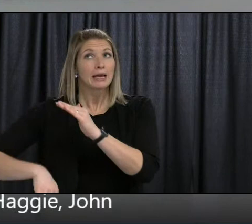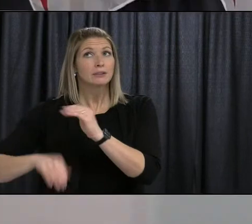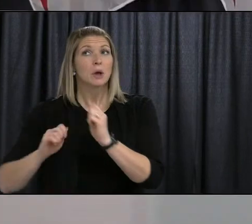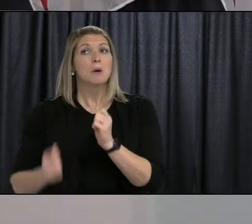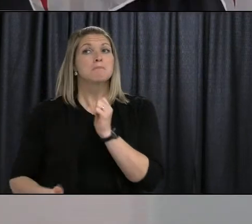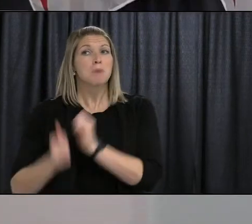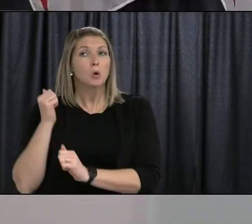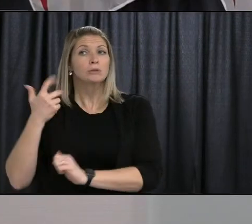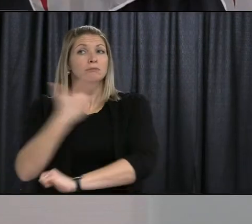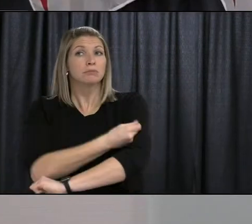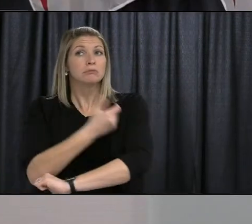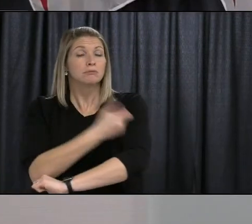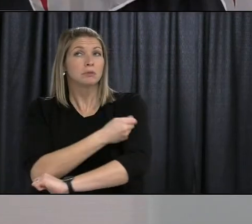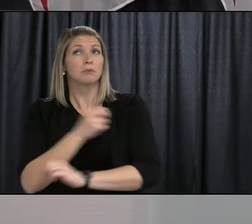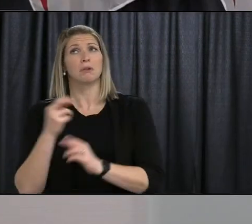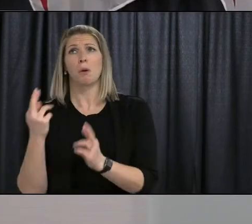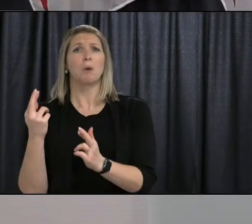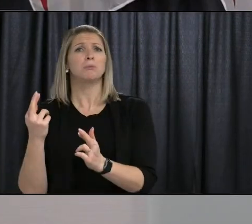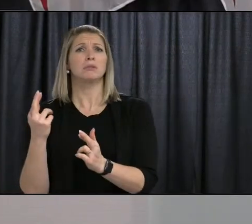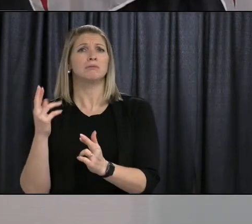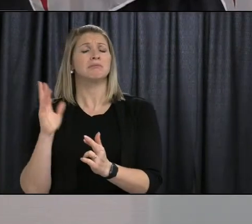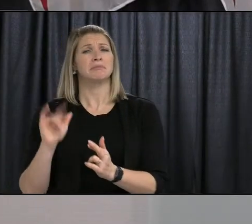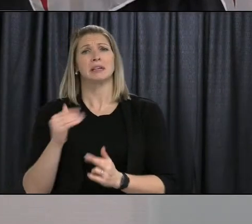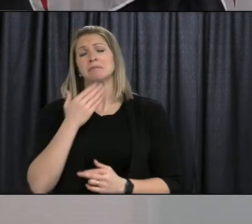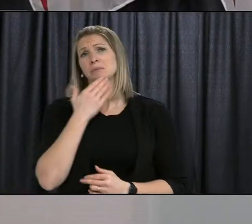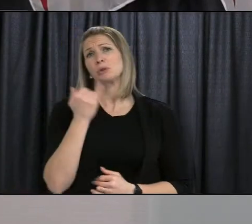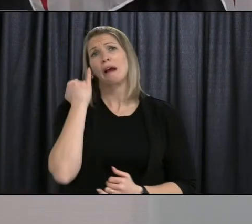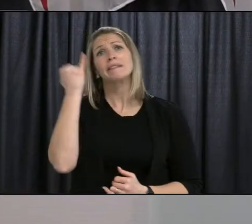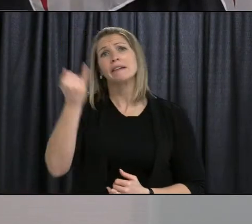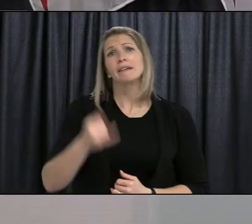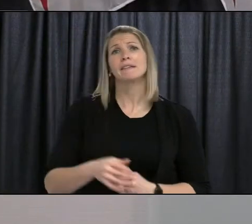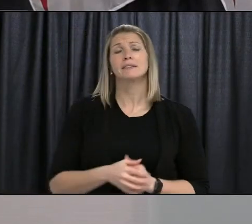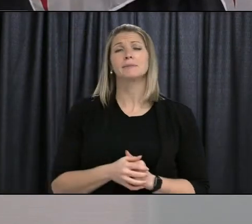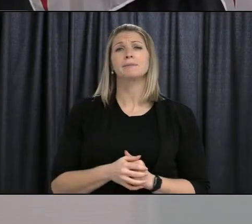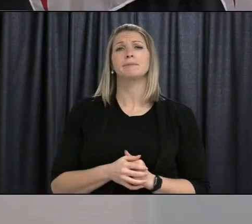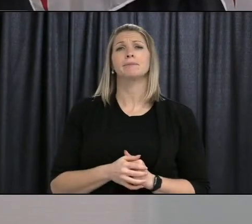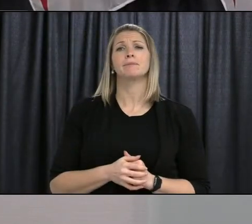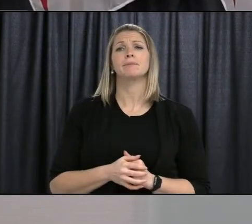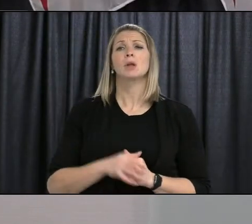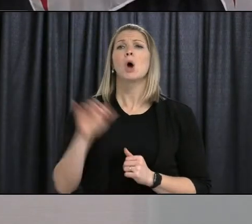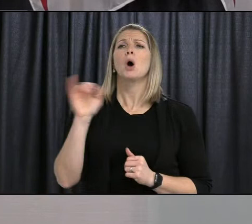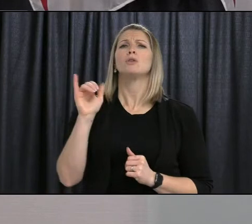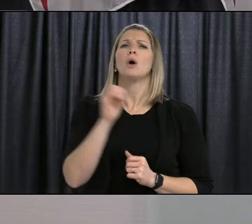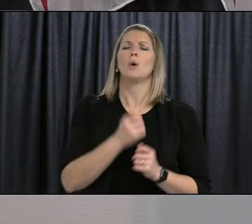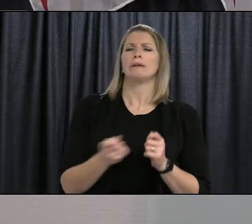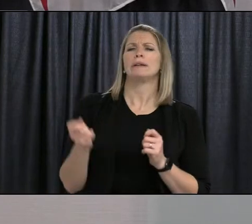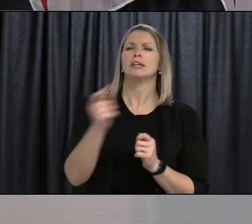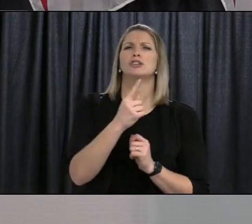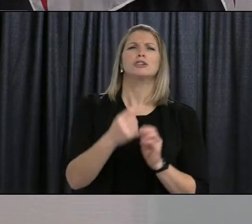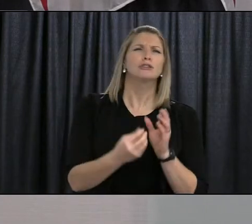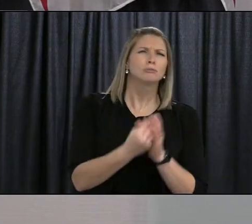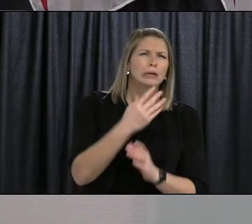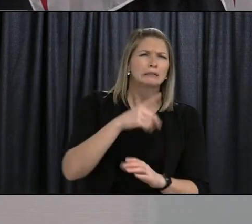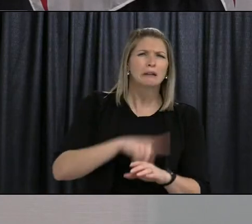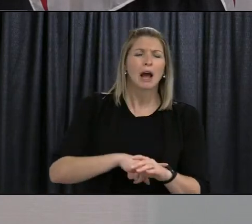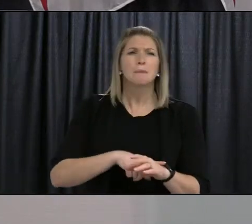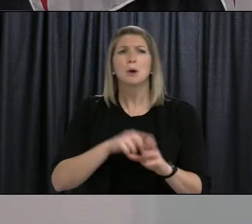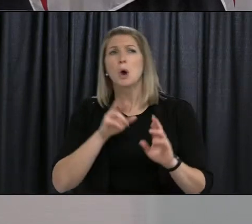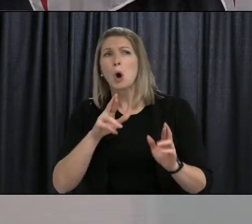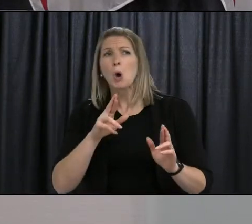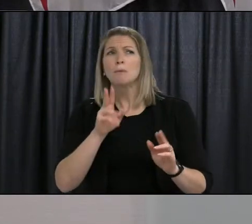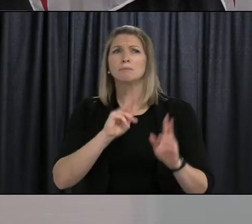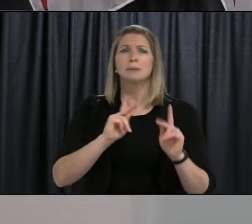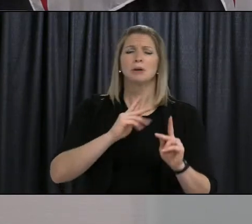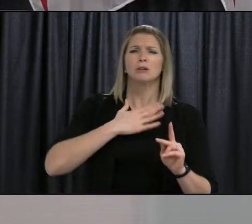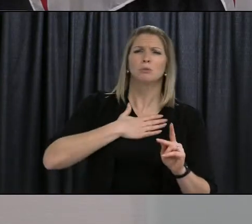In regards to the virus itself, it's great there's a vaccine and then people may be willing or not willing to get it. But I think we